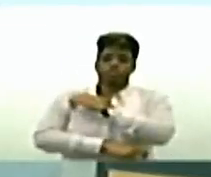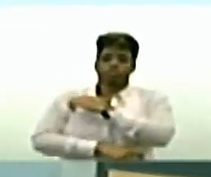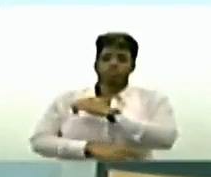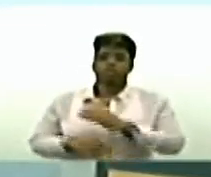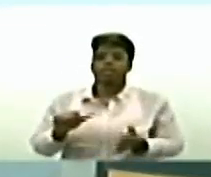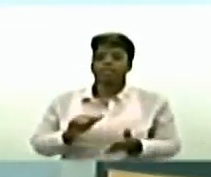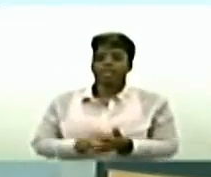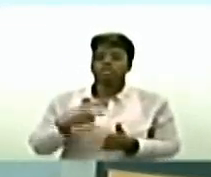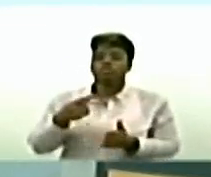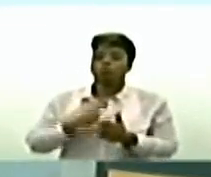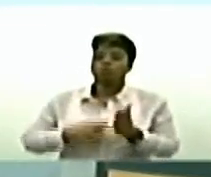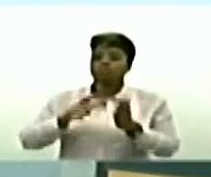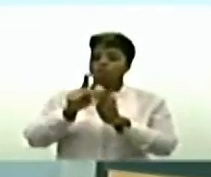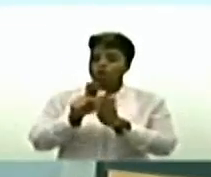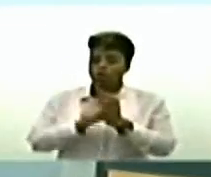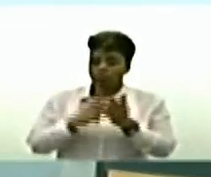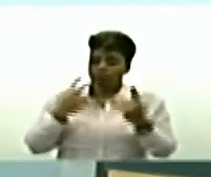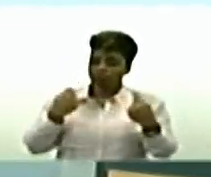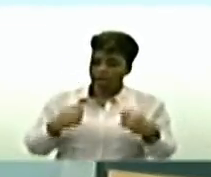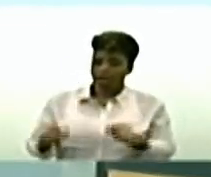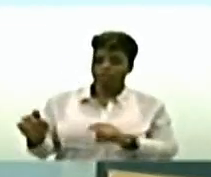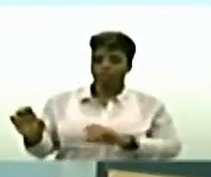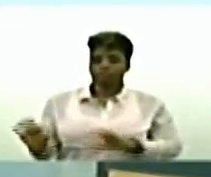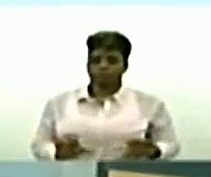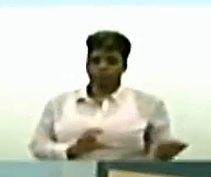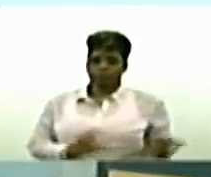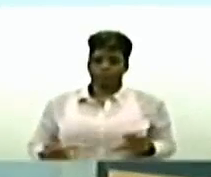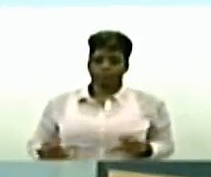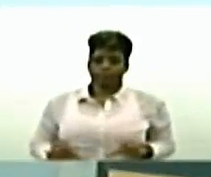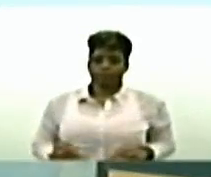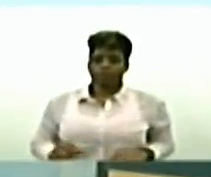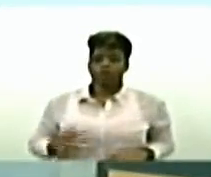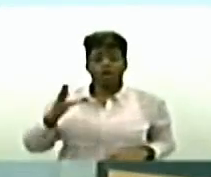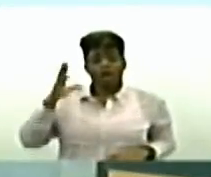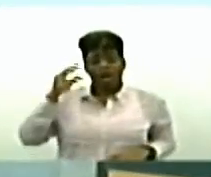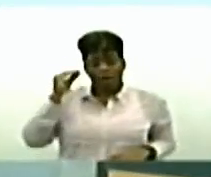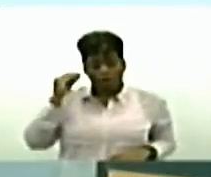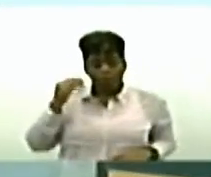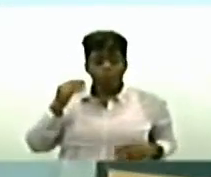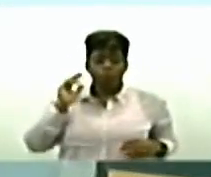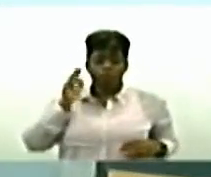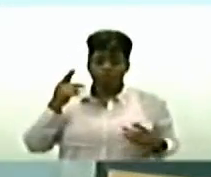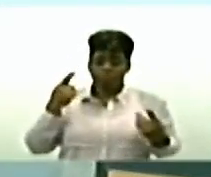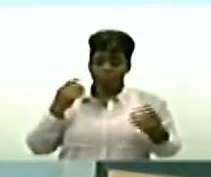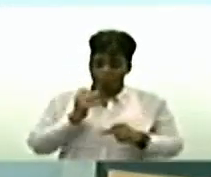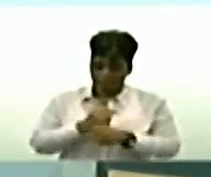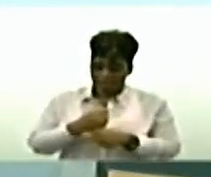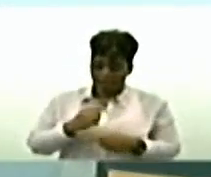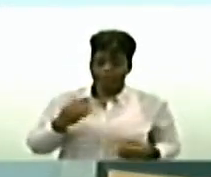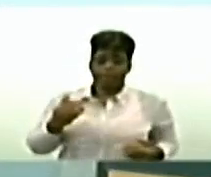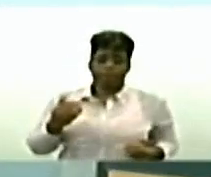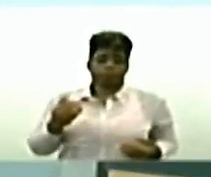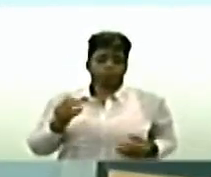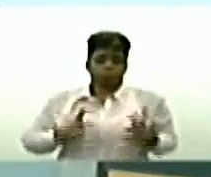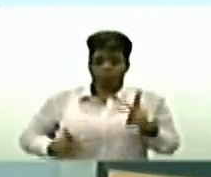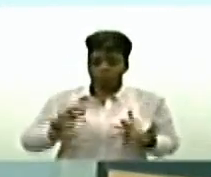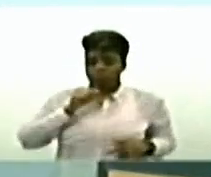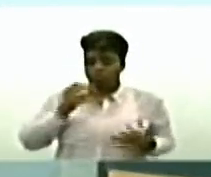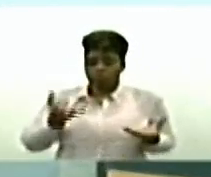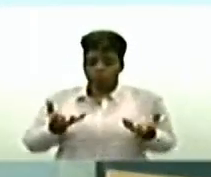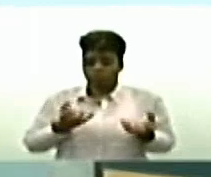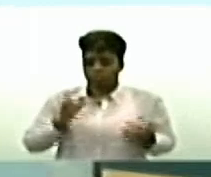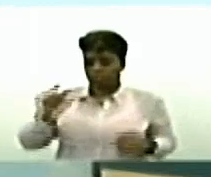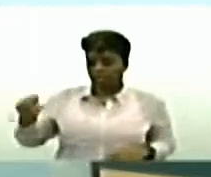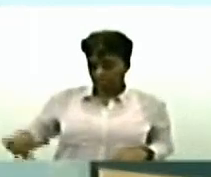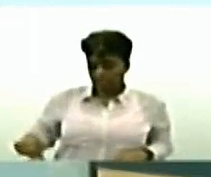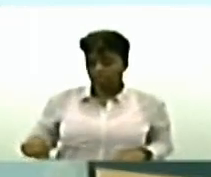what the law seeks to do. I hope it's going to be a deterrent so that persons will recognize the value